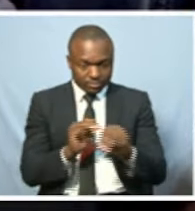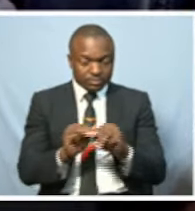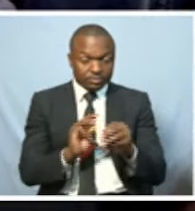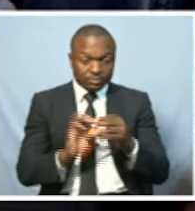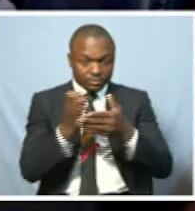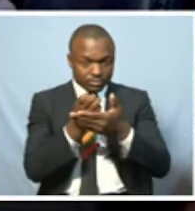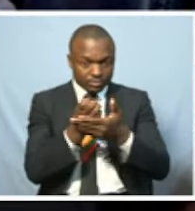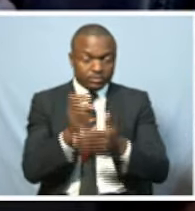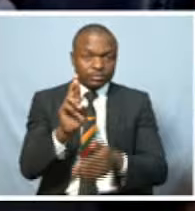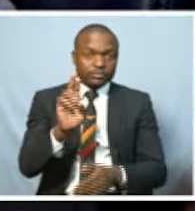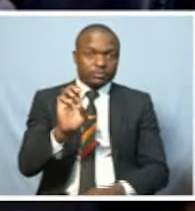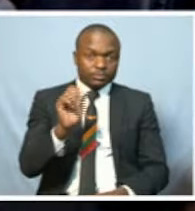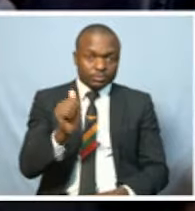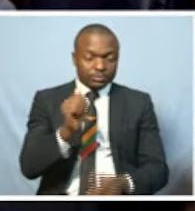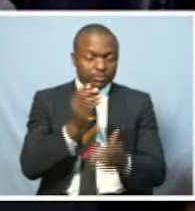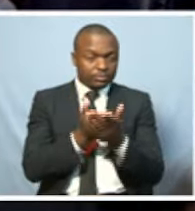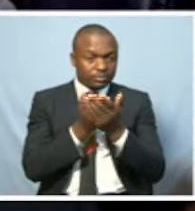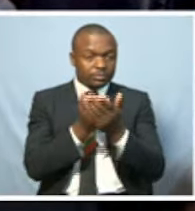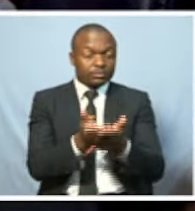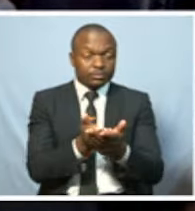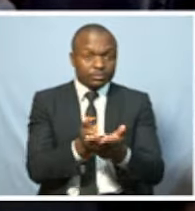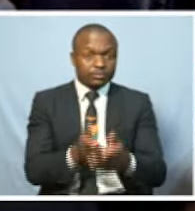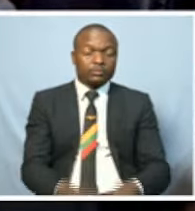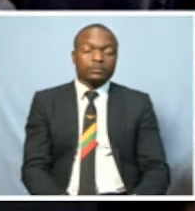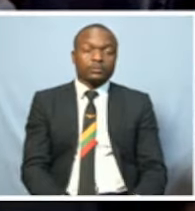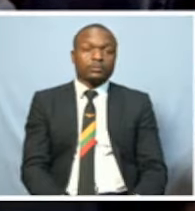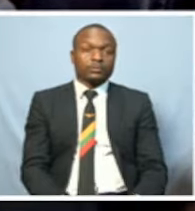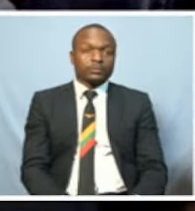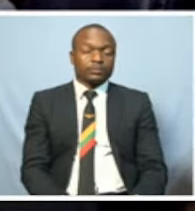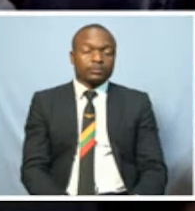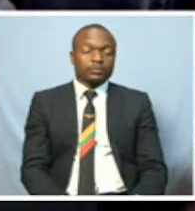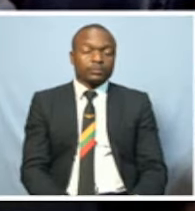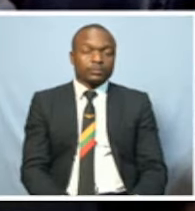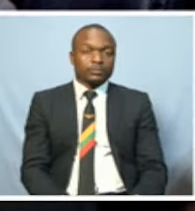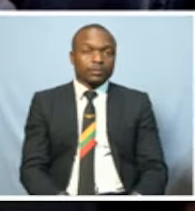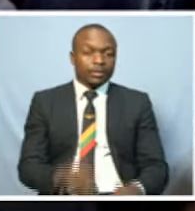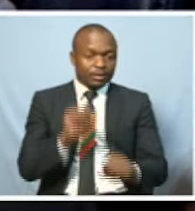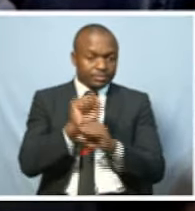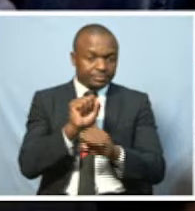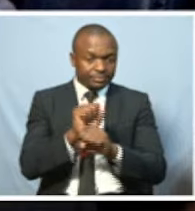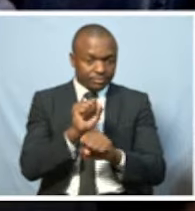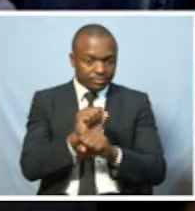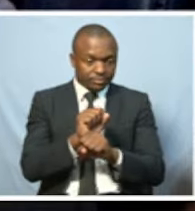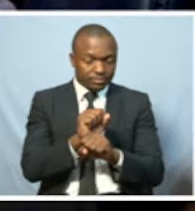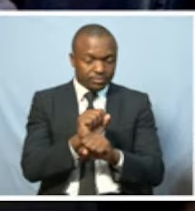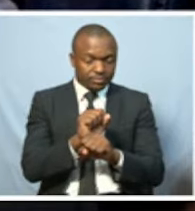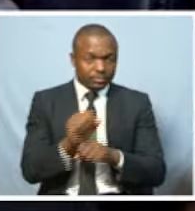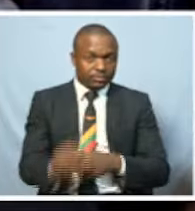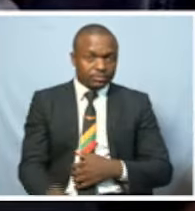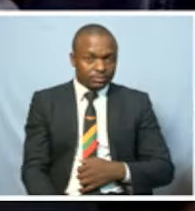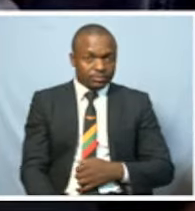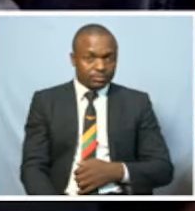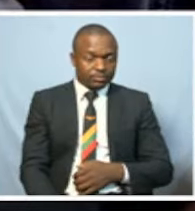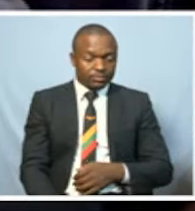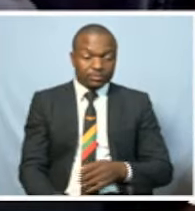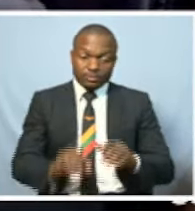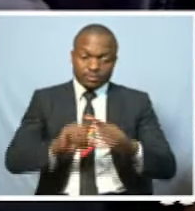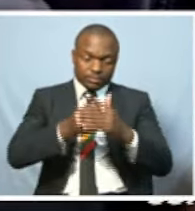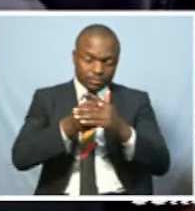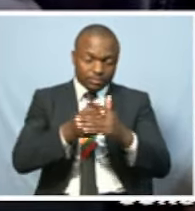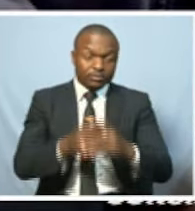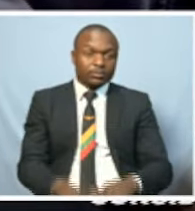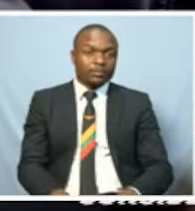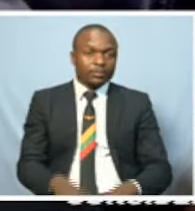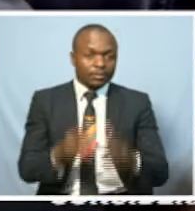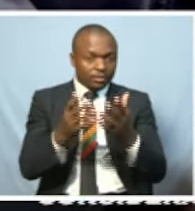the REA and submitted sites in the consensus where works were to commence. I